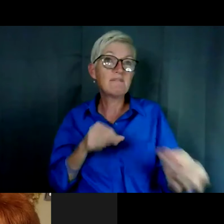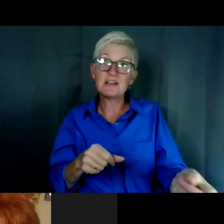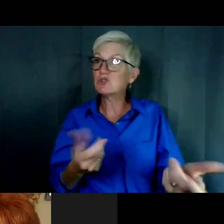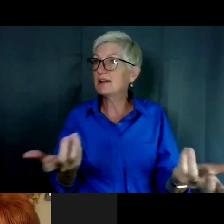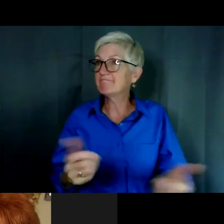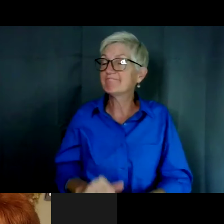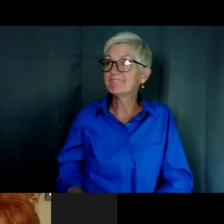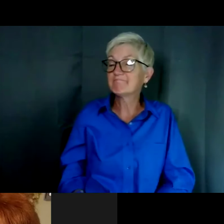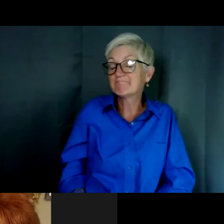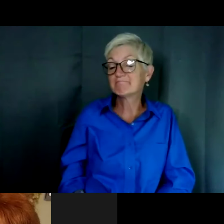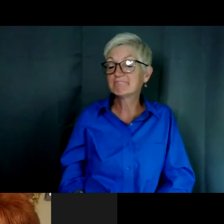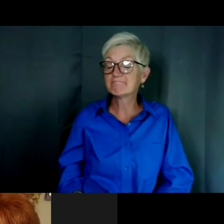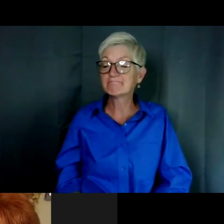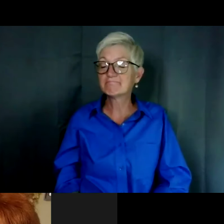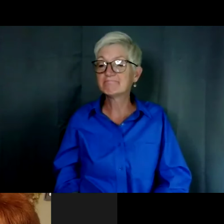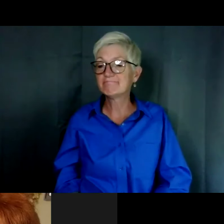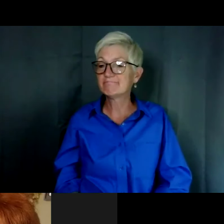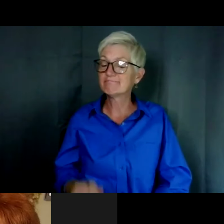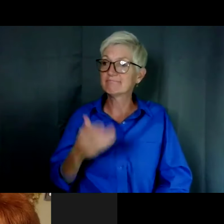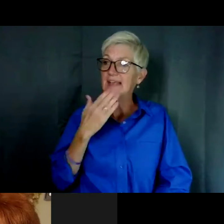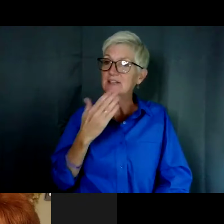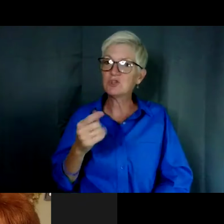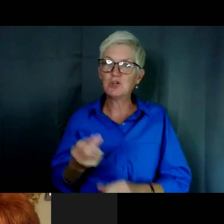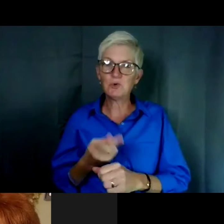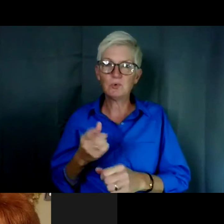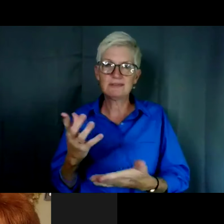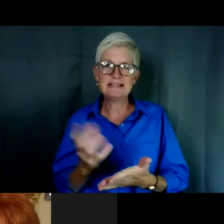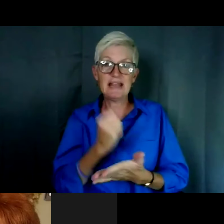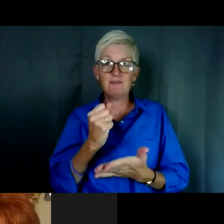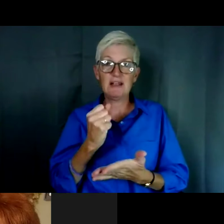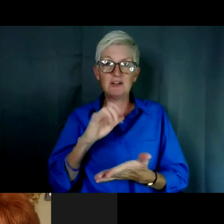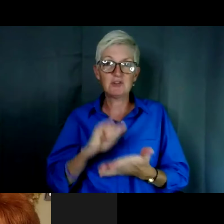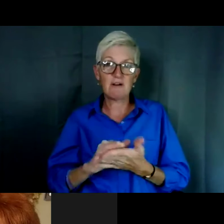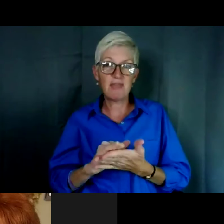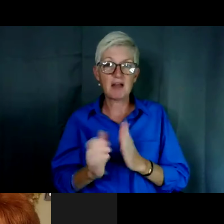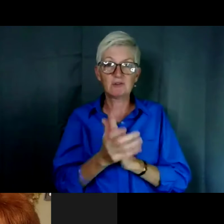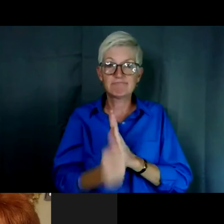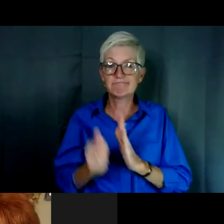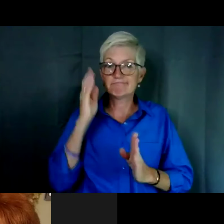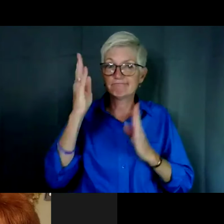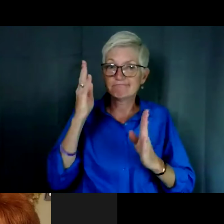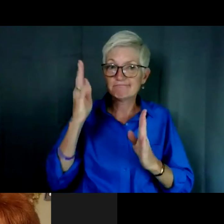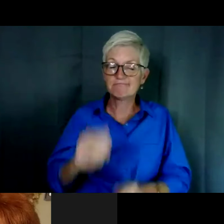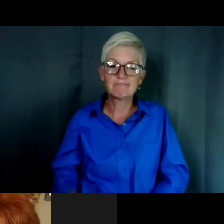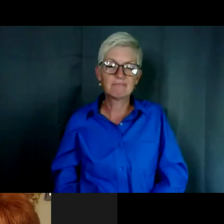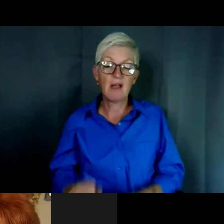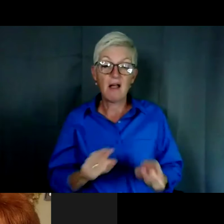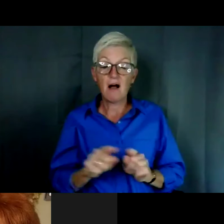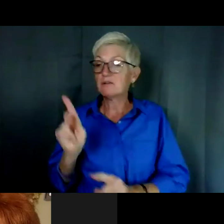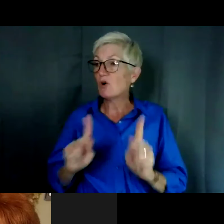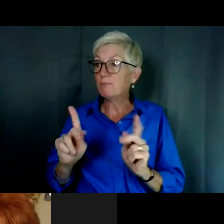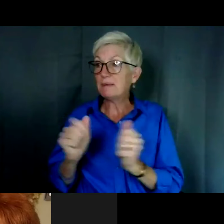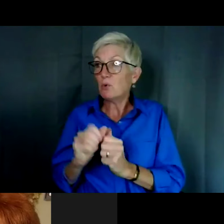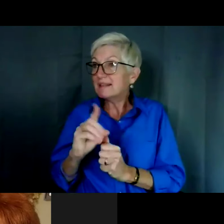so it's good to tap into that. Also, people with disabilities are highly motivated,